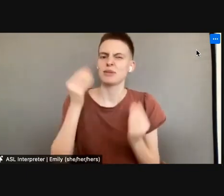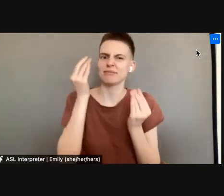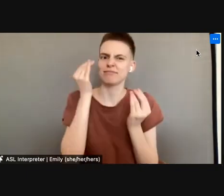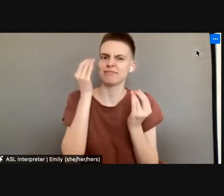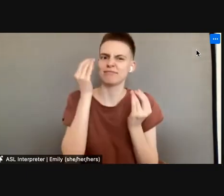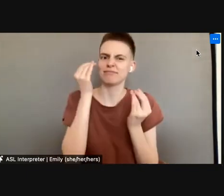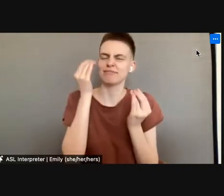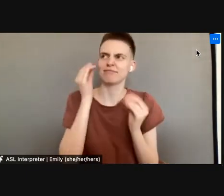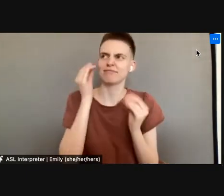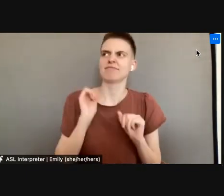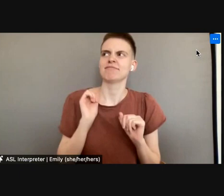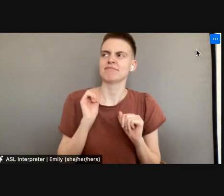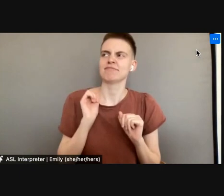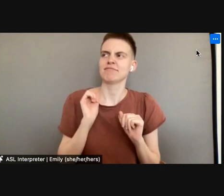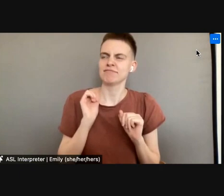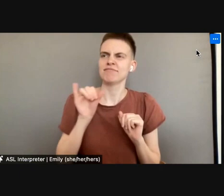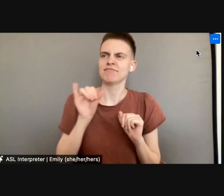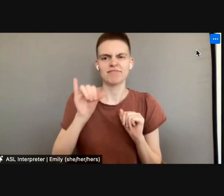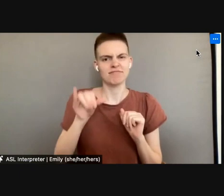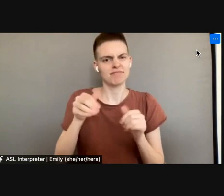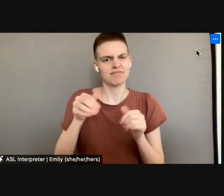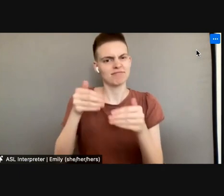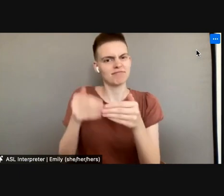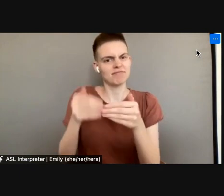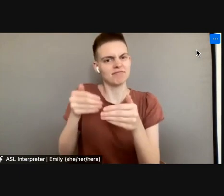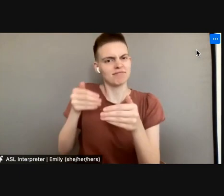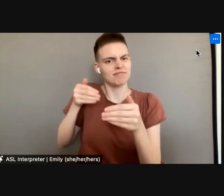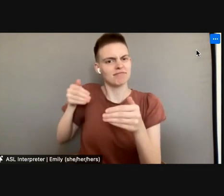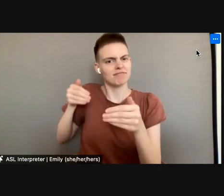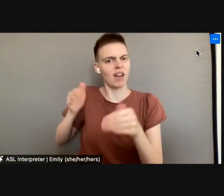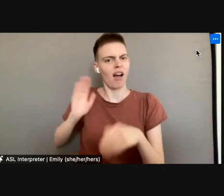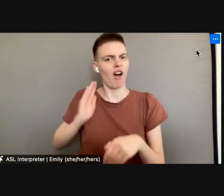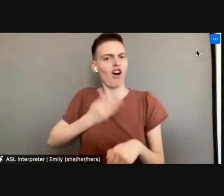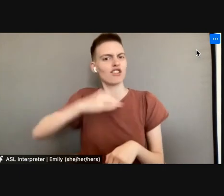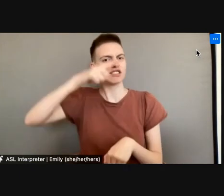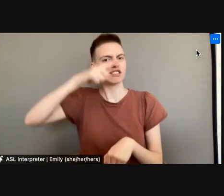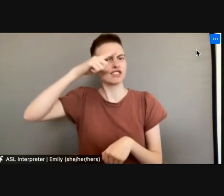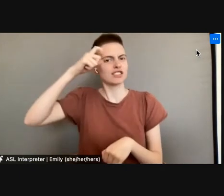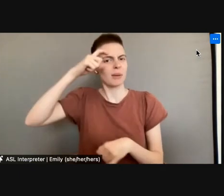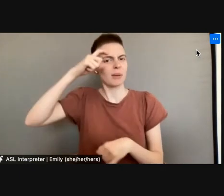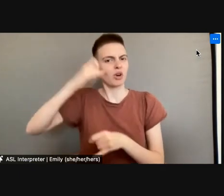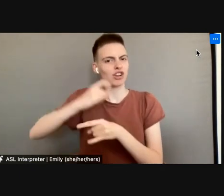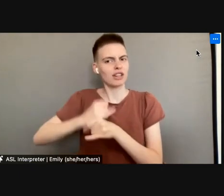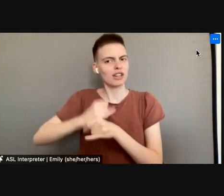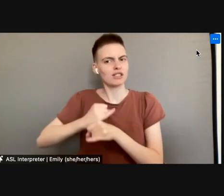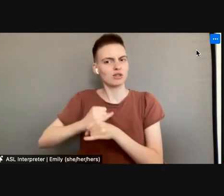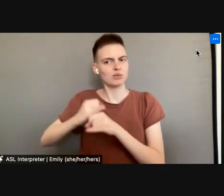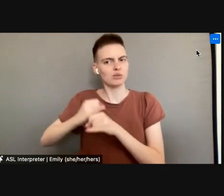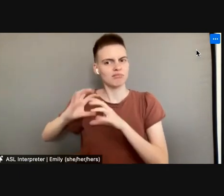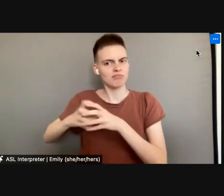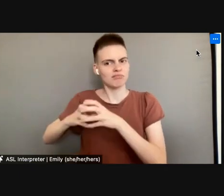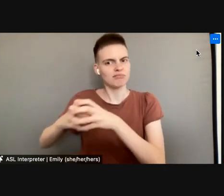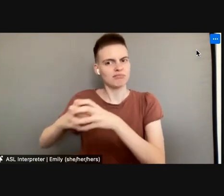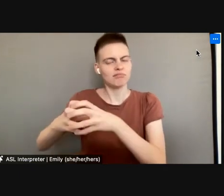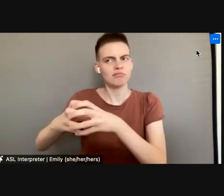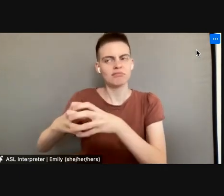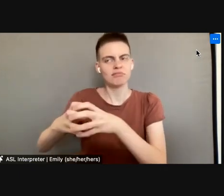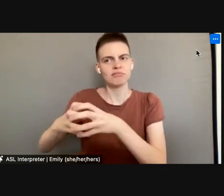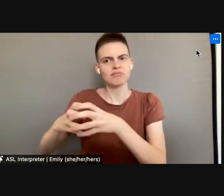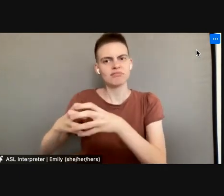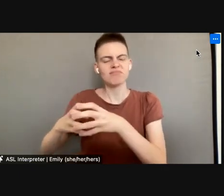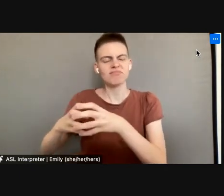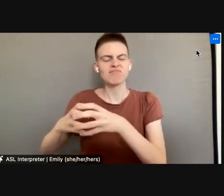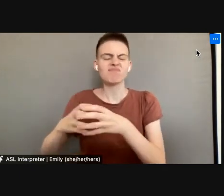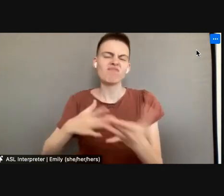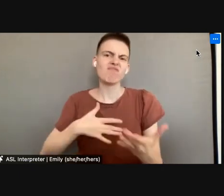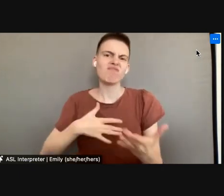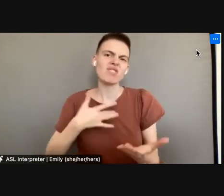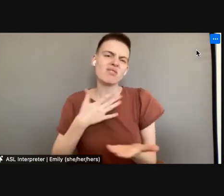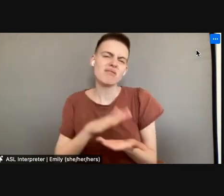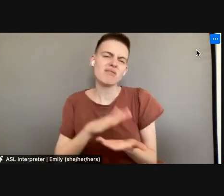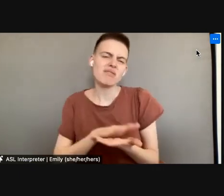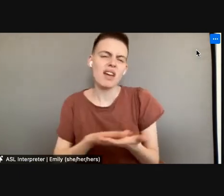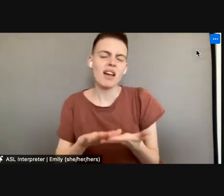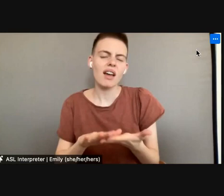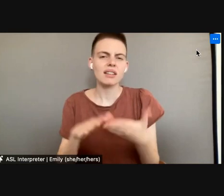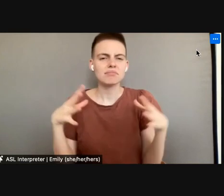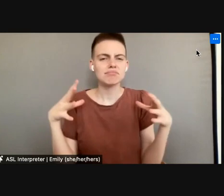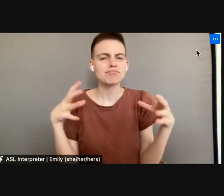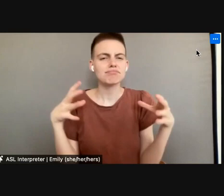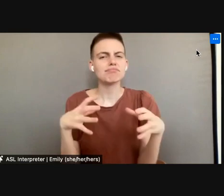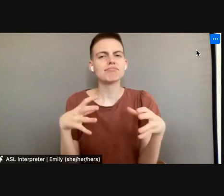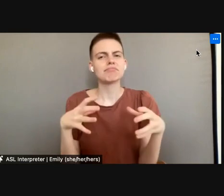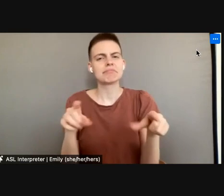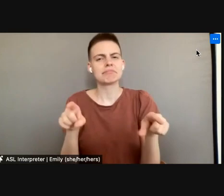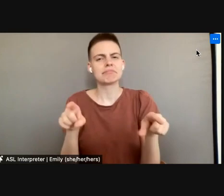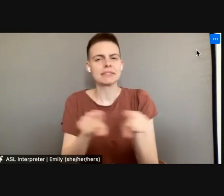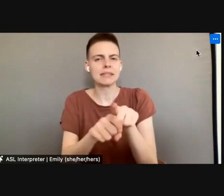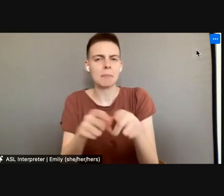previous summer institutes, it's been really wonderful to have, to be in the same room with a group of people